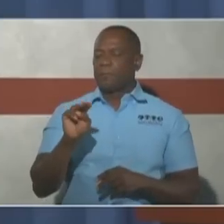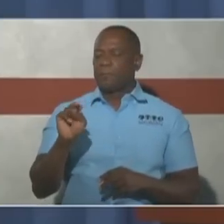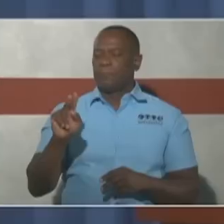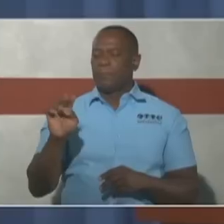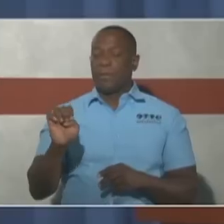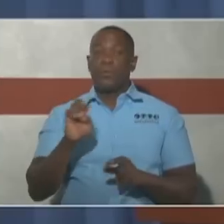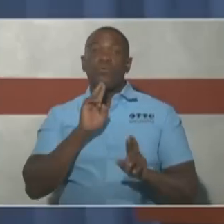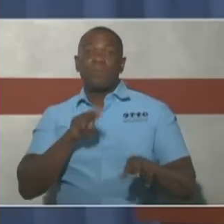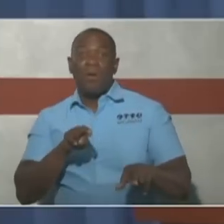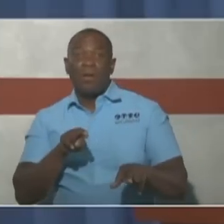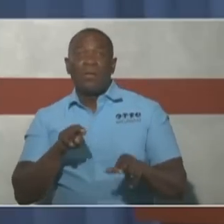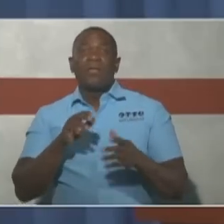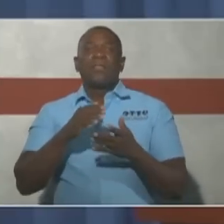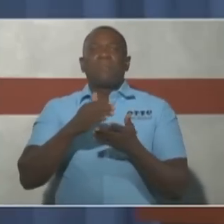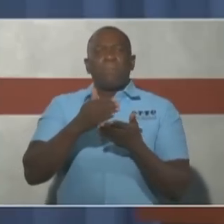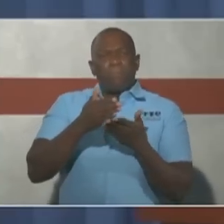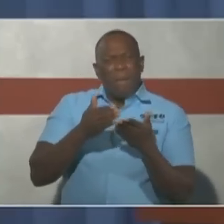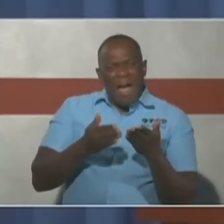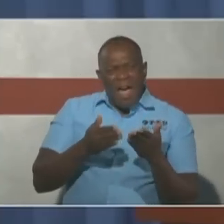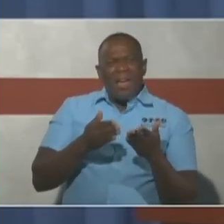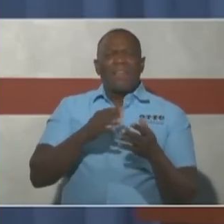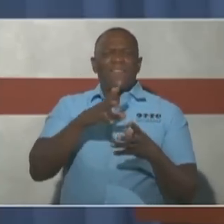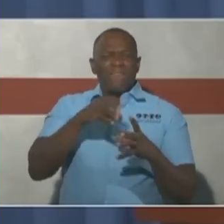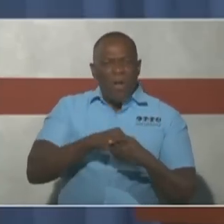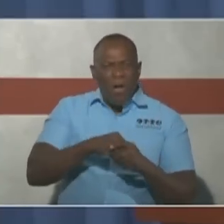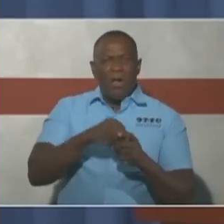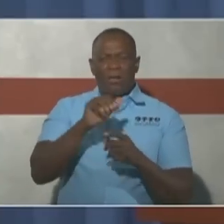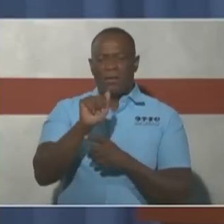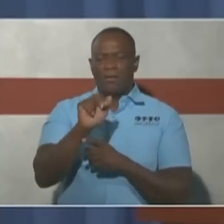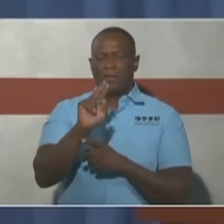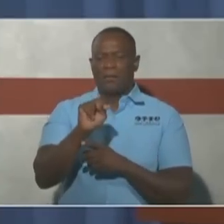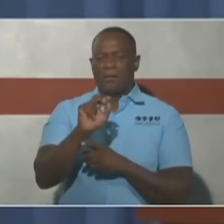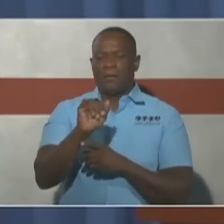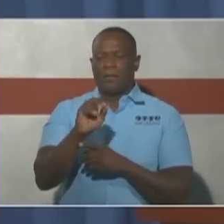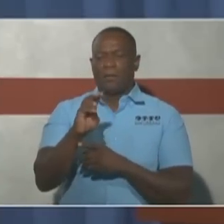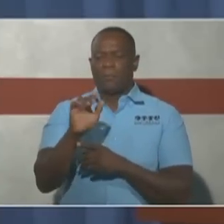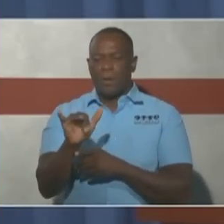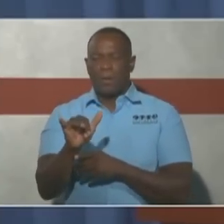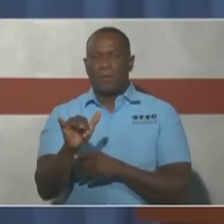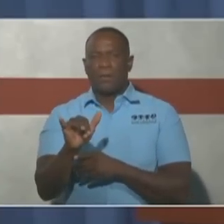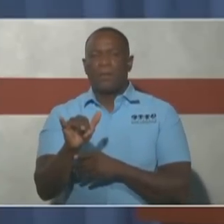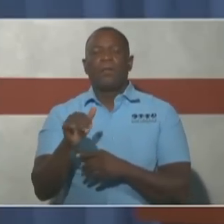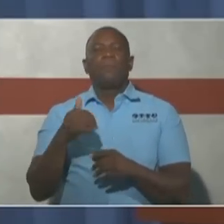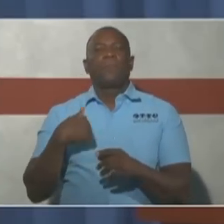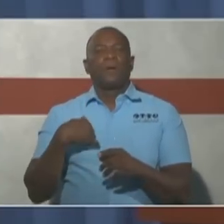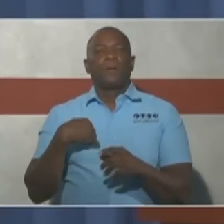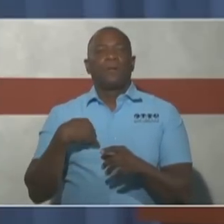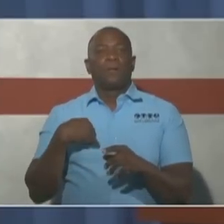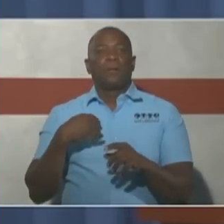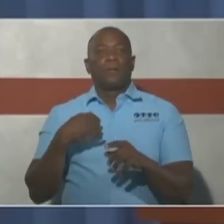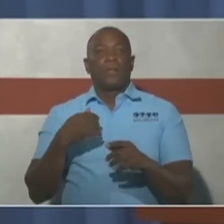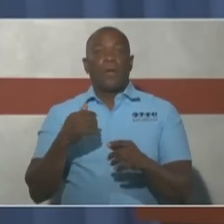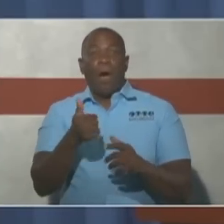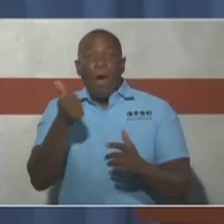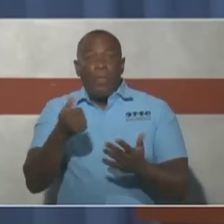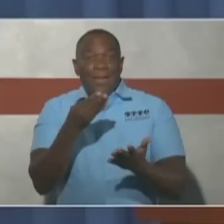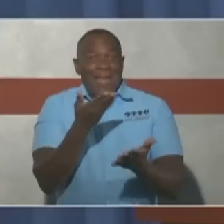immune response consists of more than just the antibodies that block infection, and the experience to date with